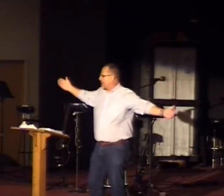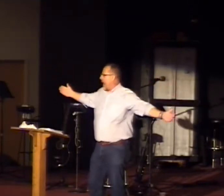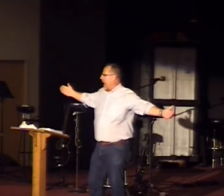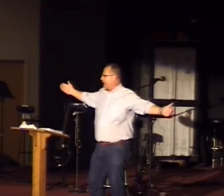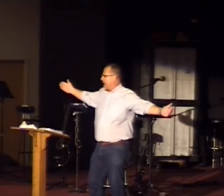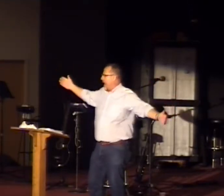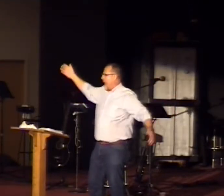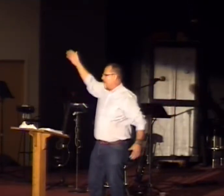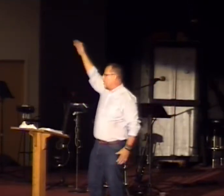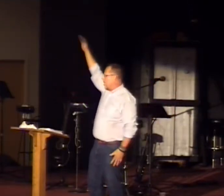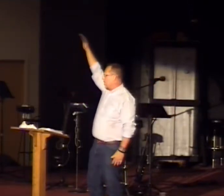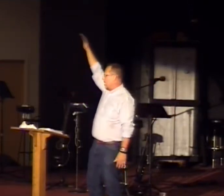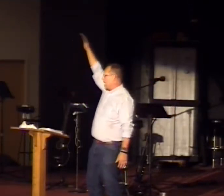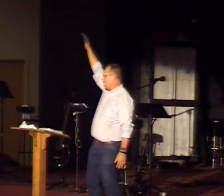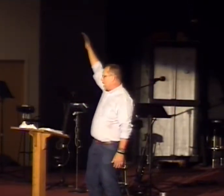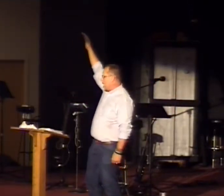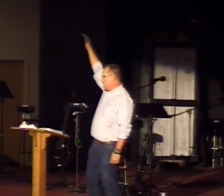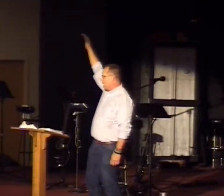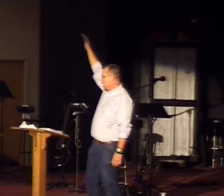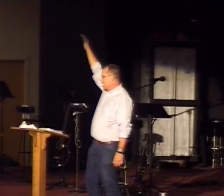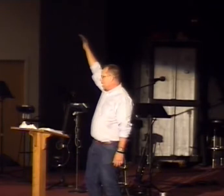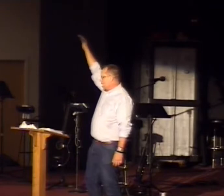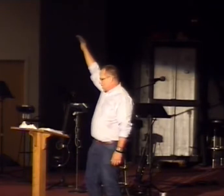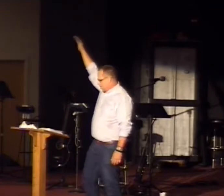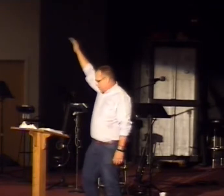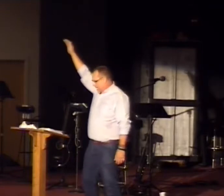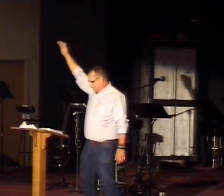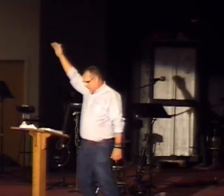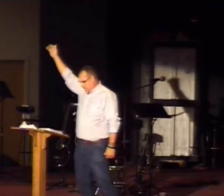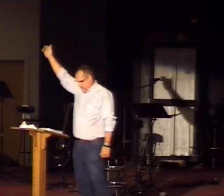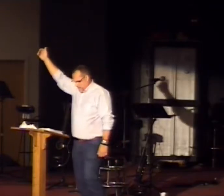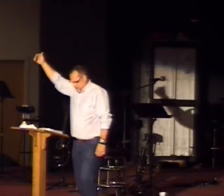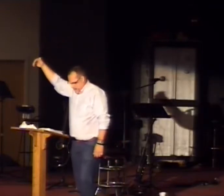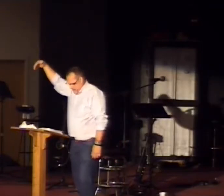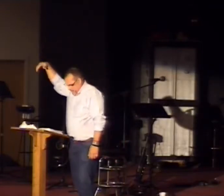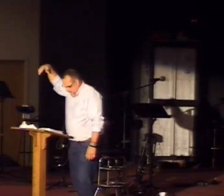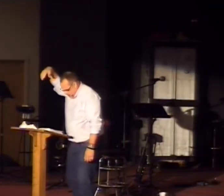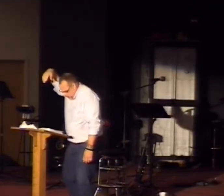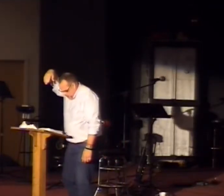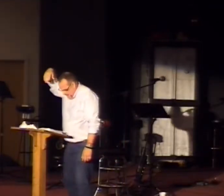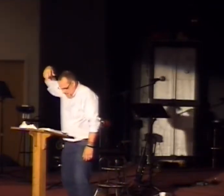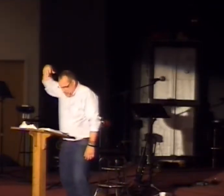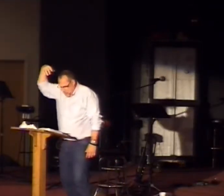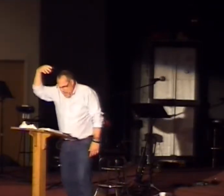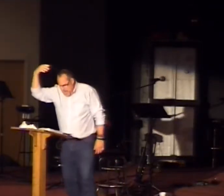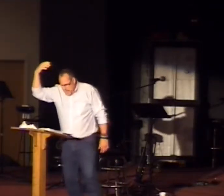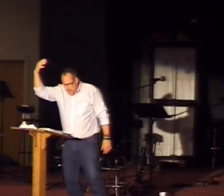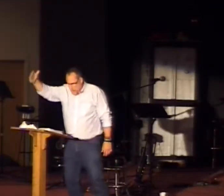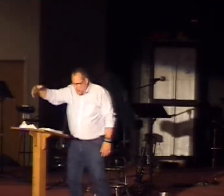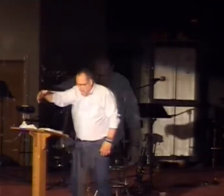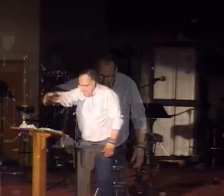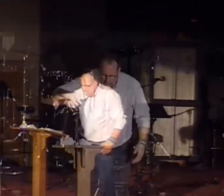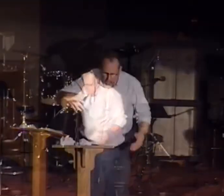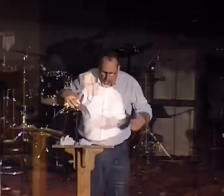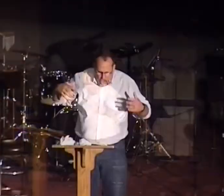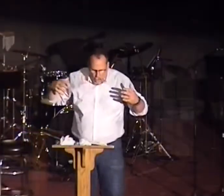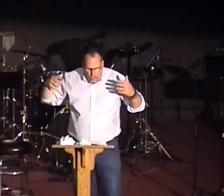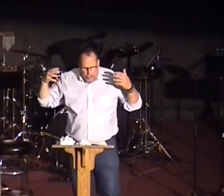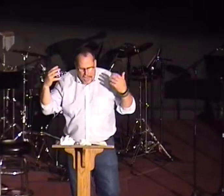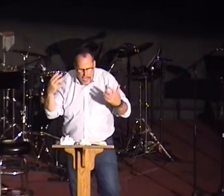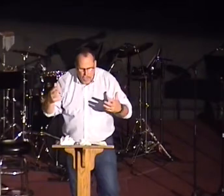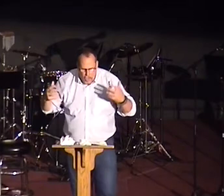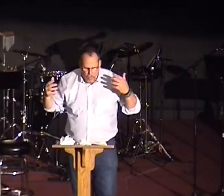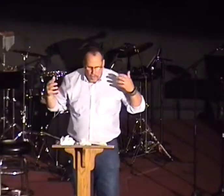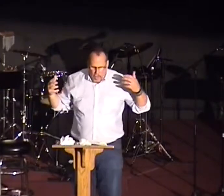promise of God. How about you? Anybody? Praise God. And so beginning three is underway. A